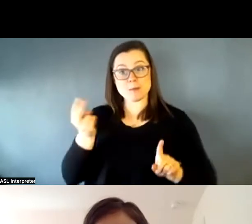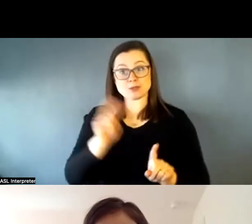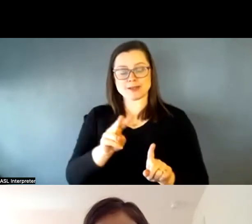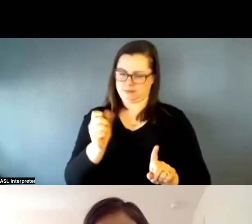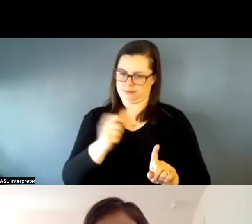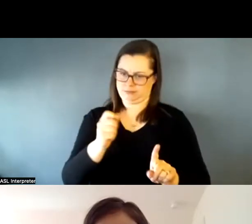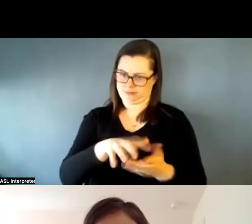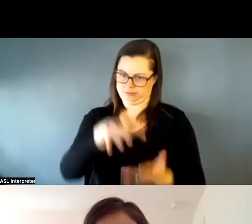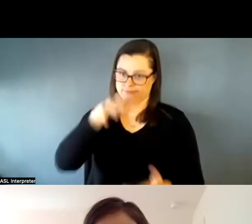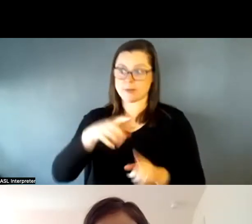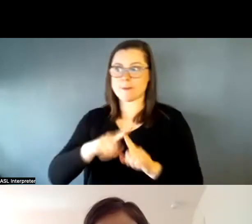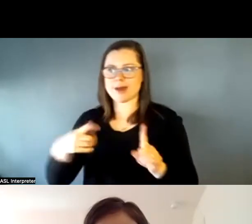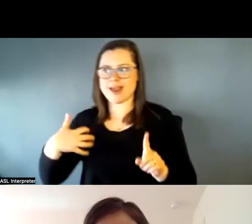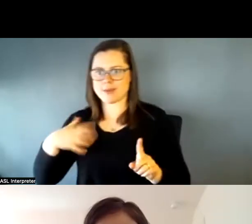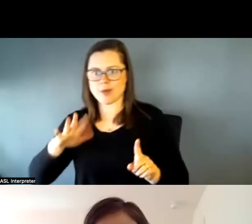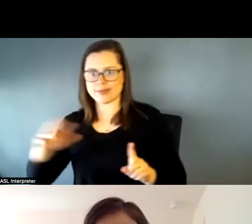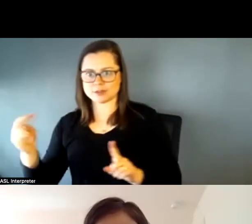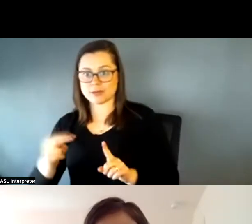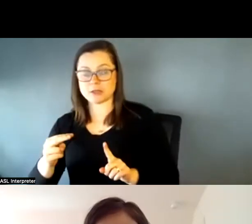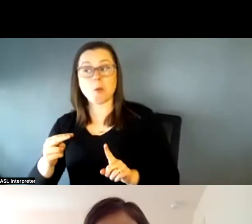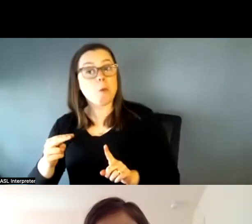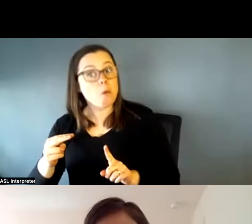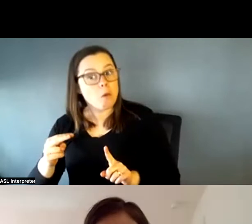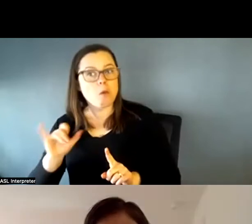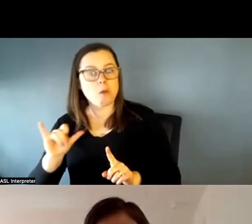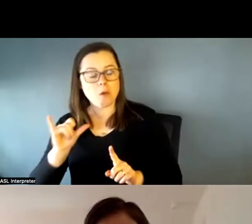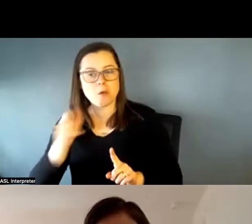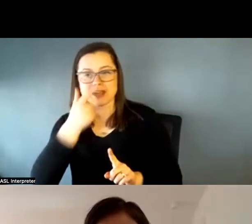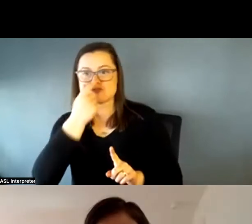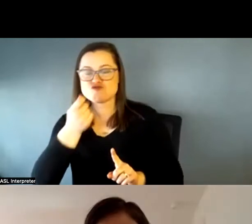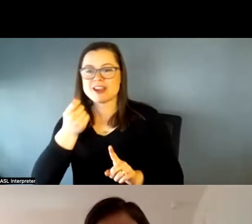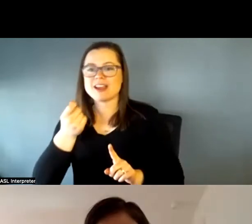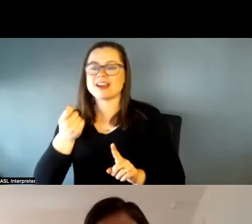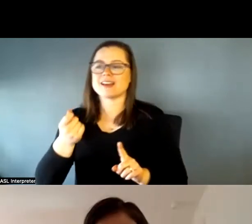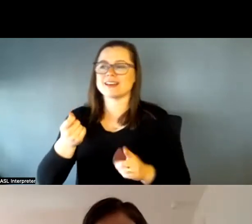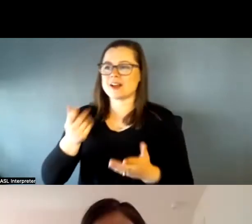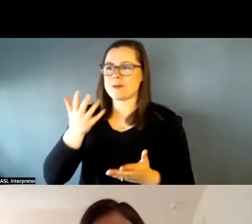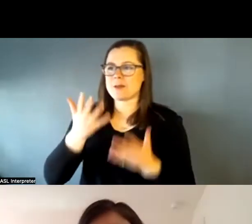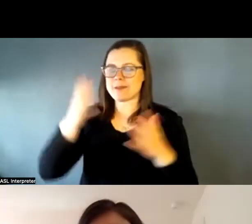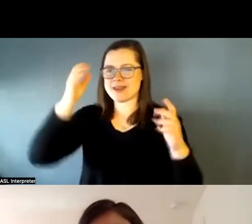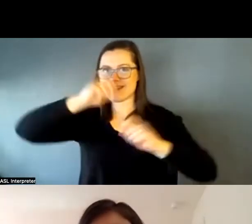can imagine a little bit how it might feel to be a